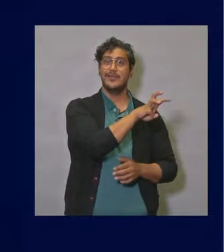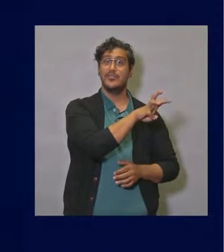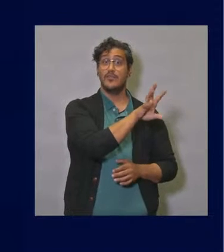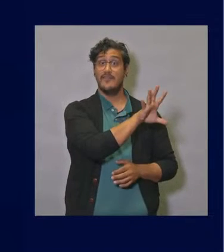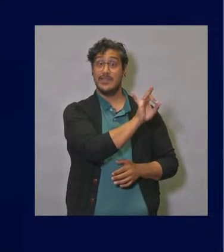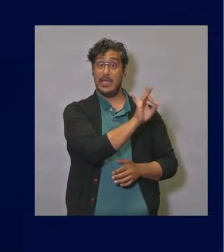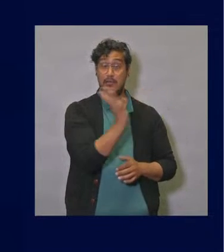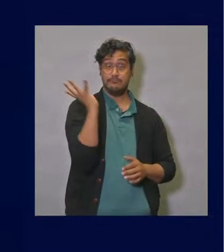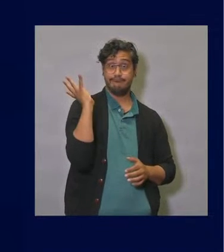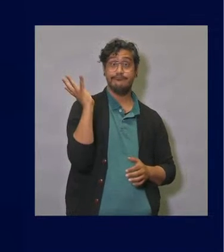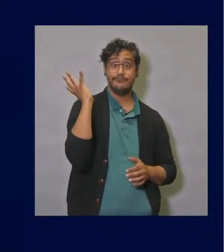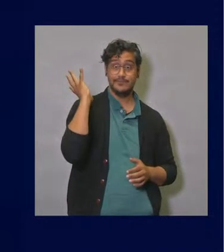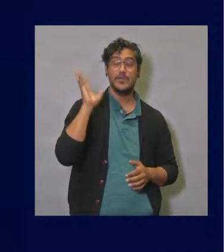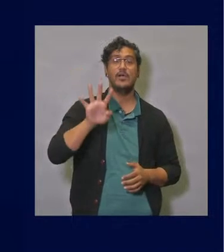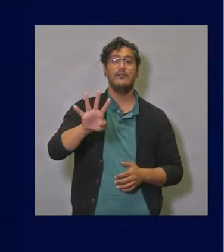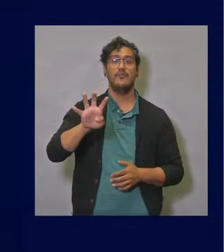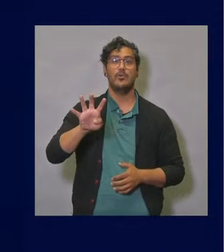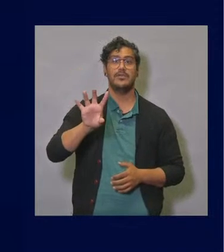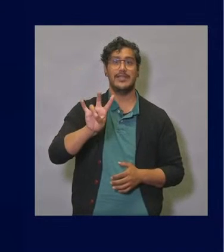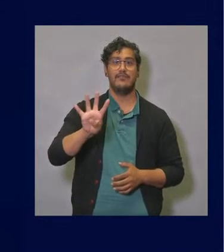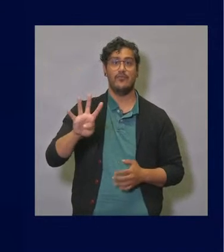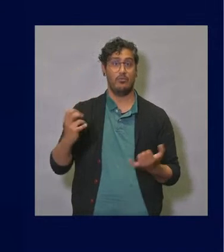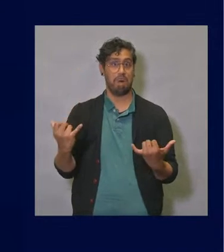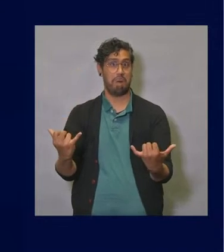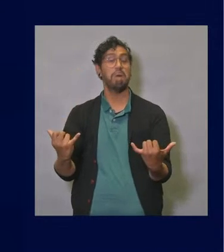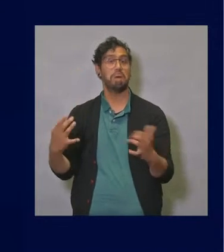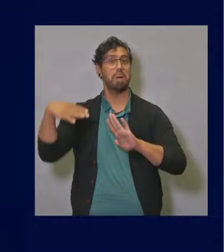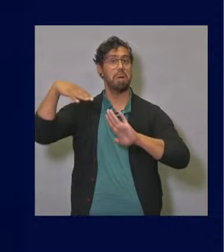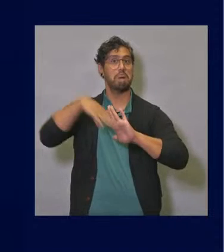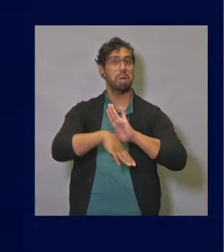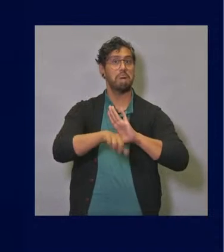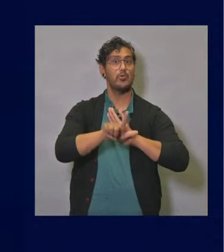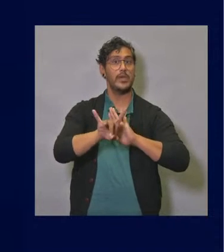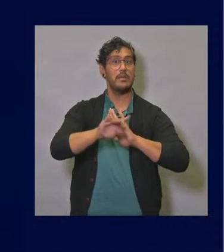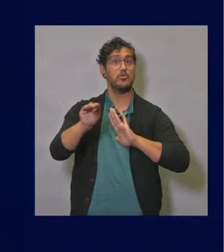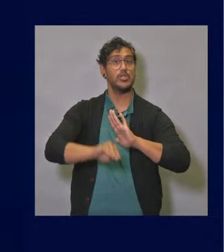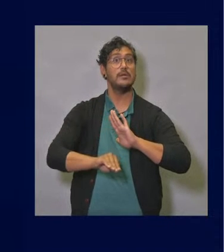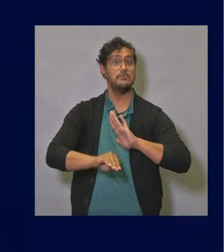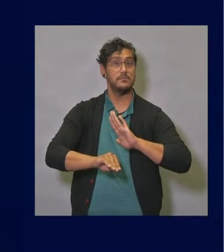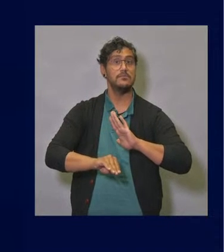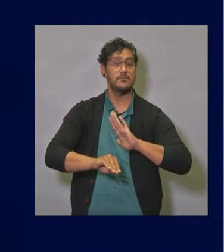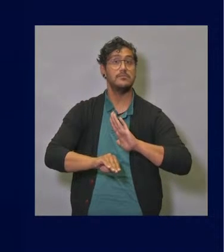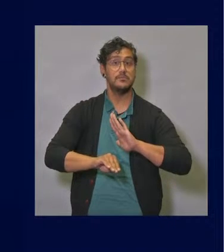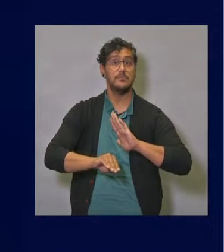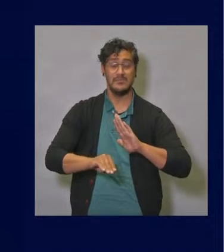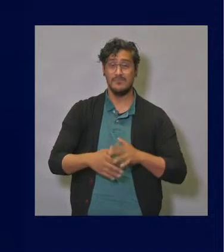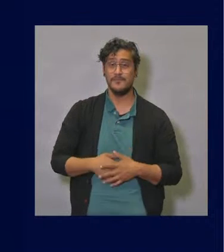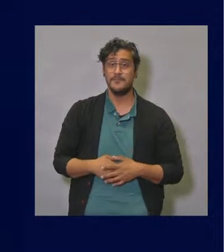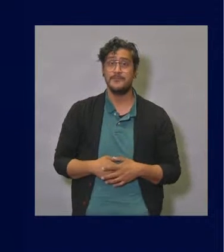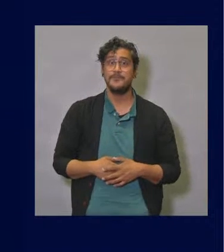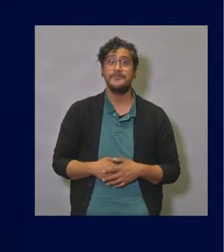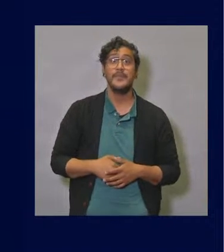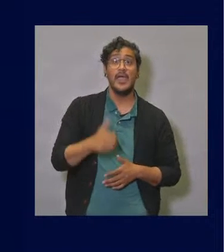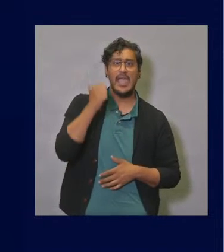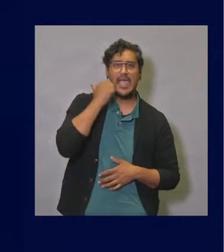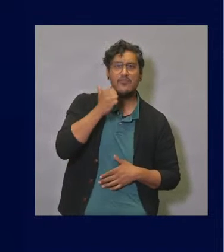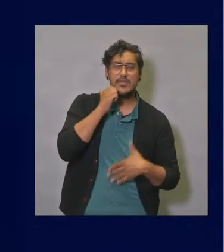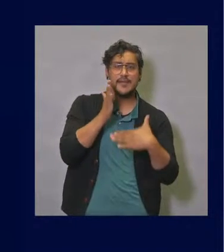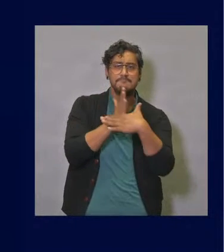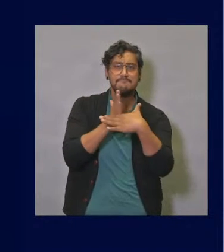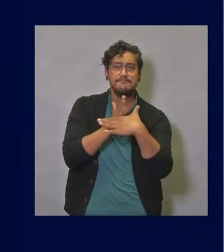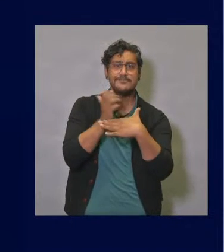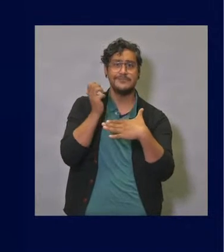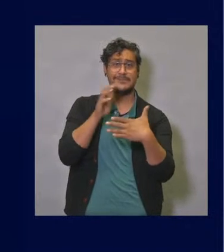658 to 474, and that's a drop of 28%. Meanwhile, daily average deaths continue